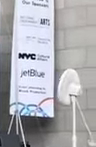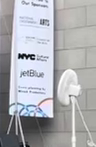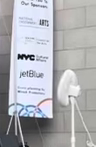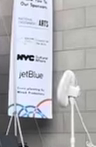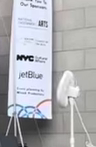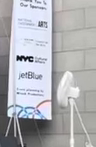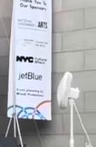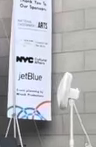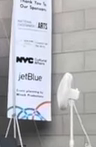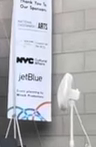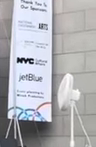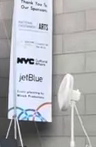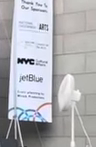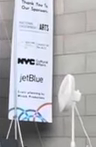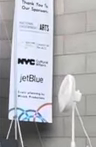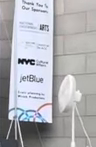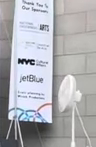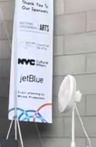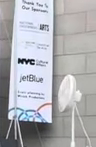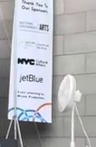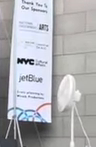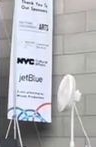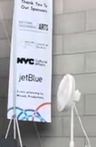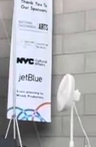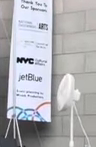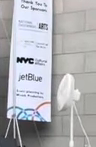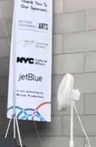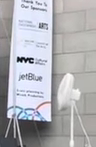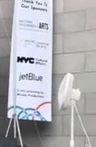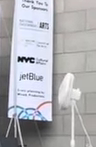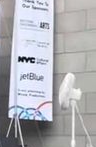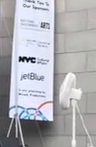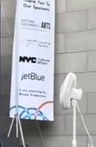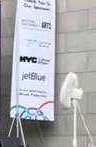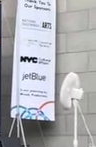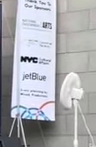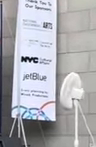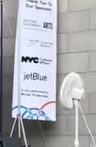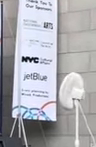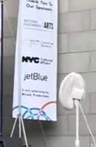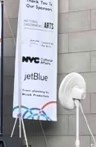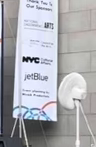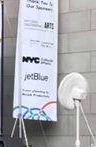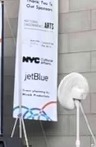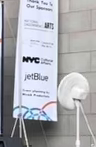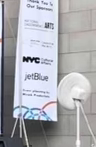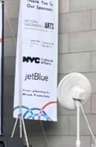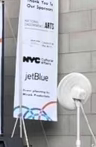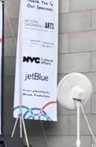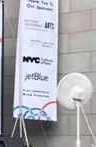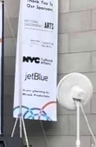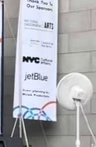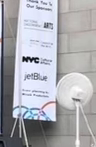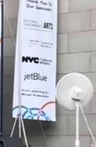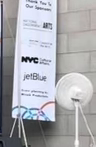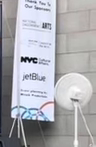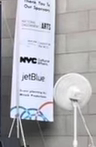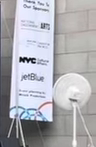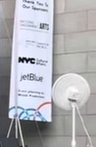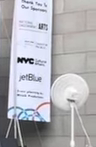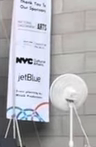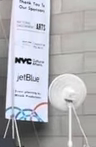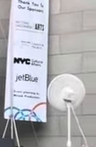Mar. Visually, I am a 5'2" Caucasian woman with hazel eyes and curly blonde